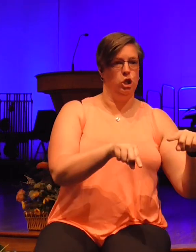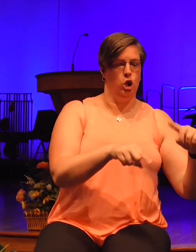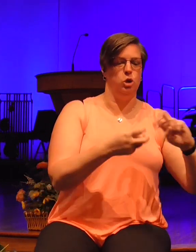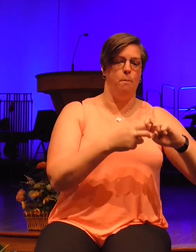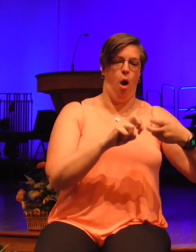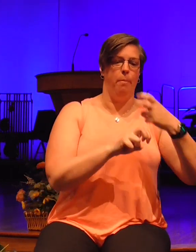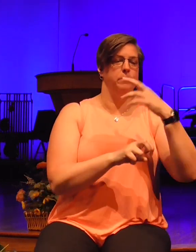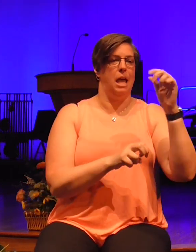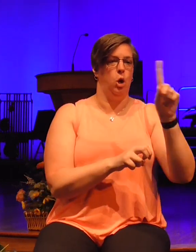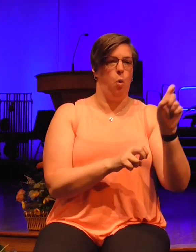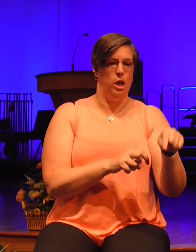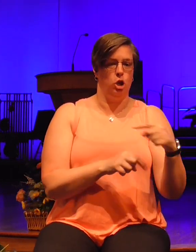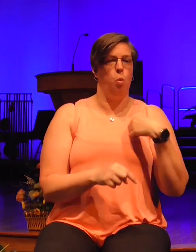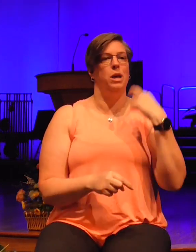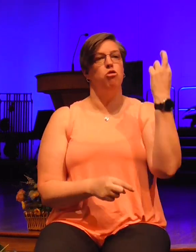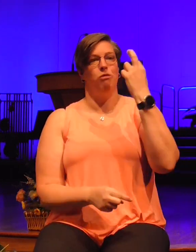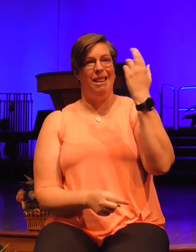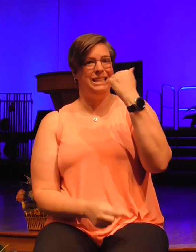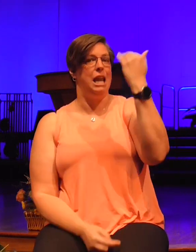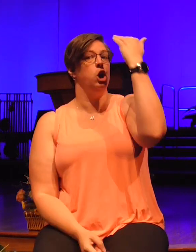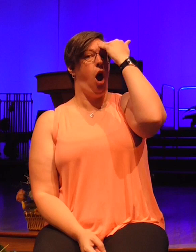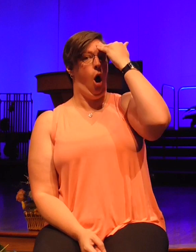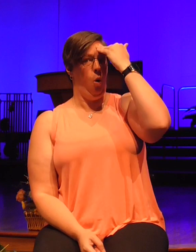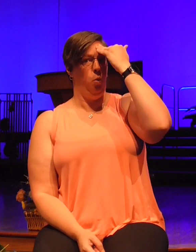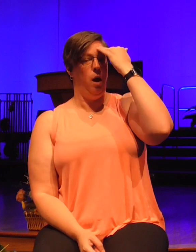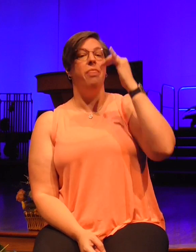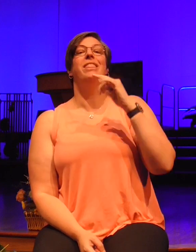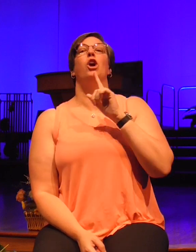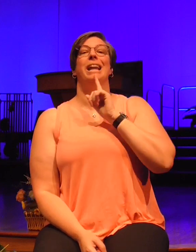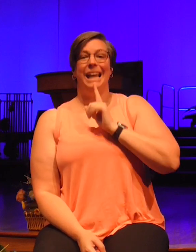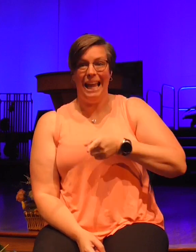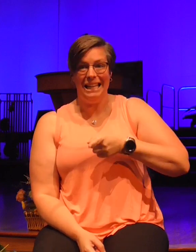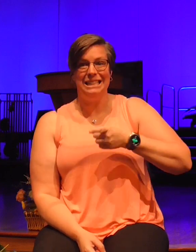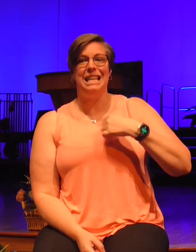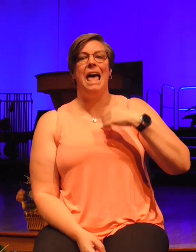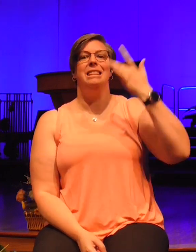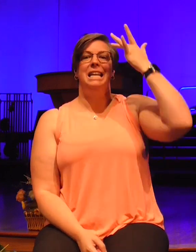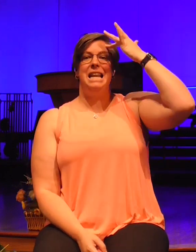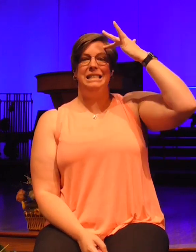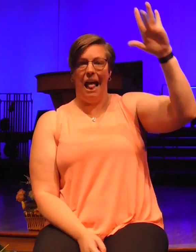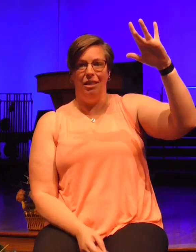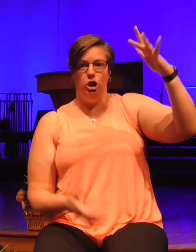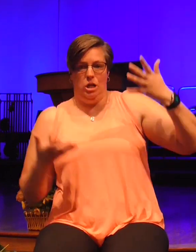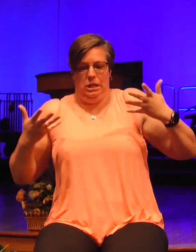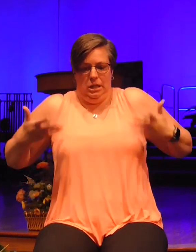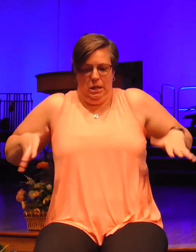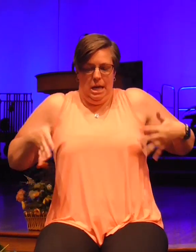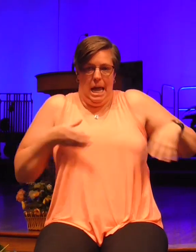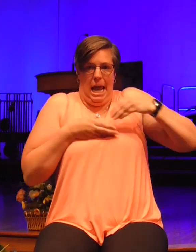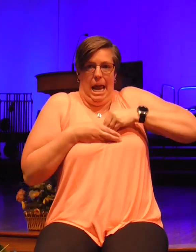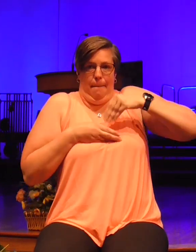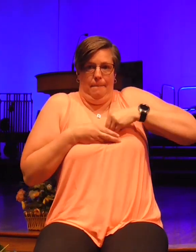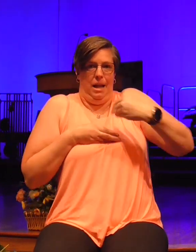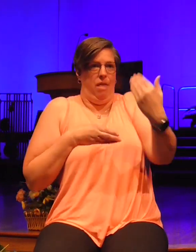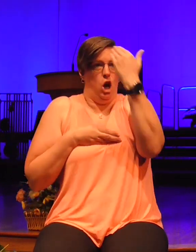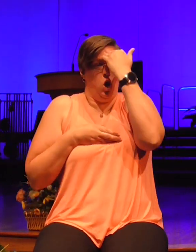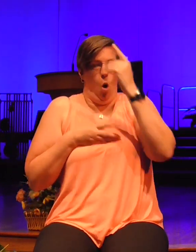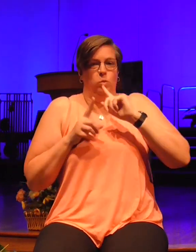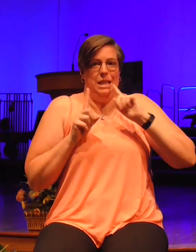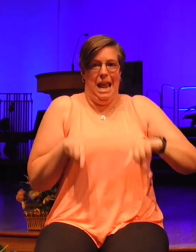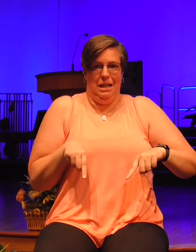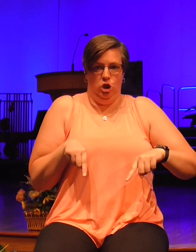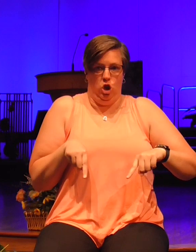to realize and know there is an intelligence in me which knows the answer to every